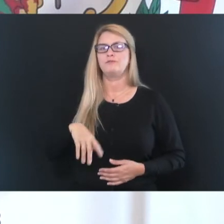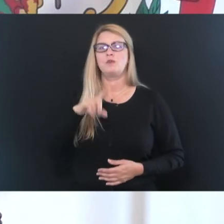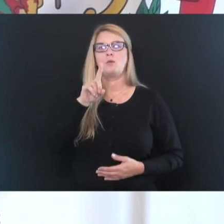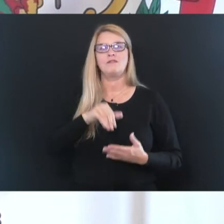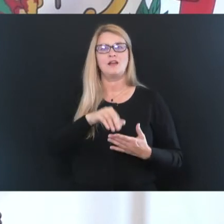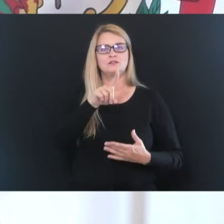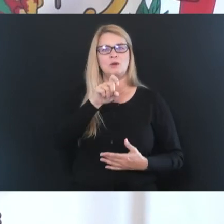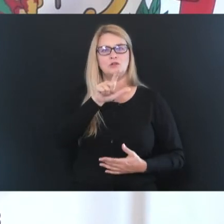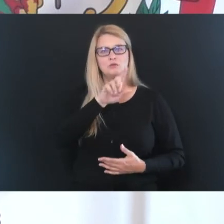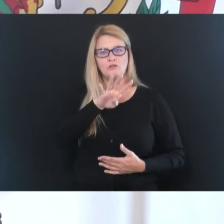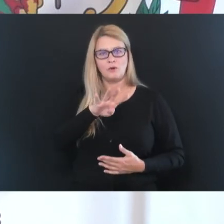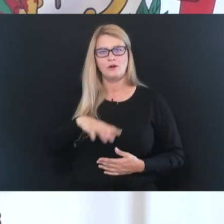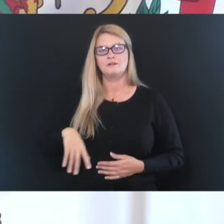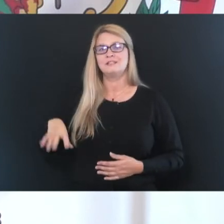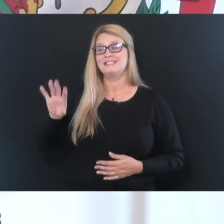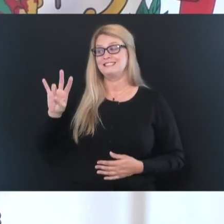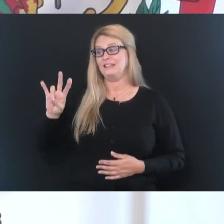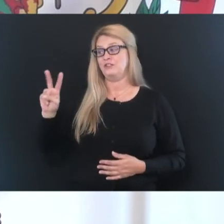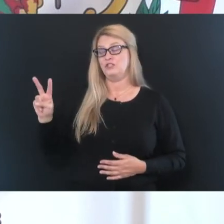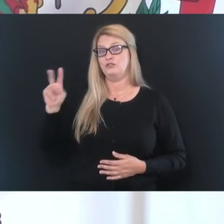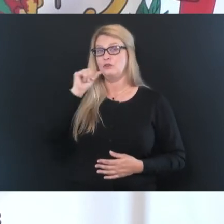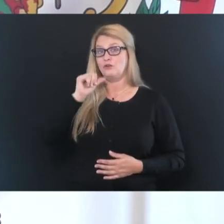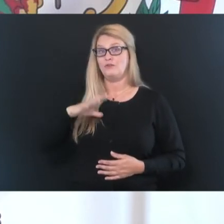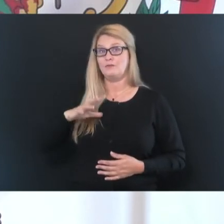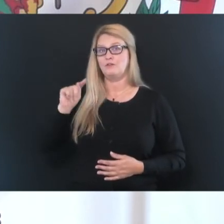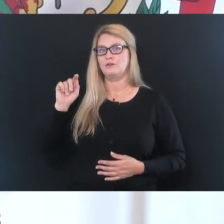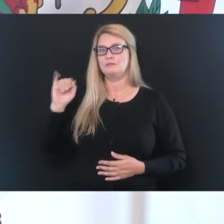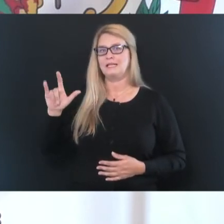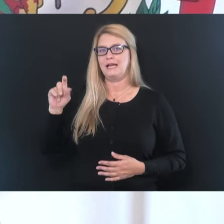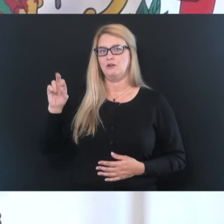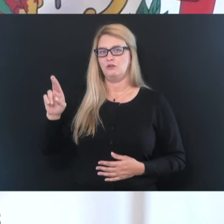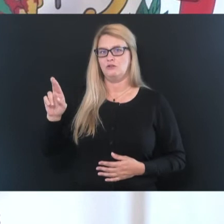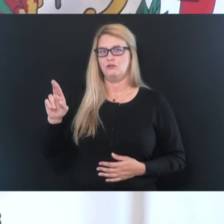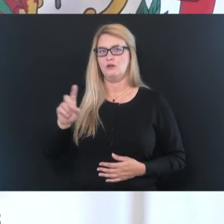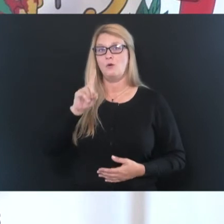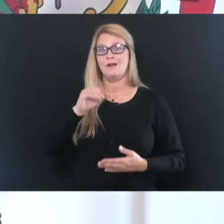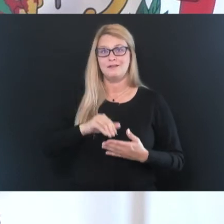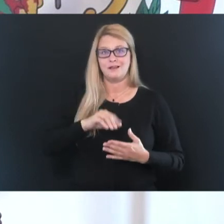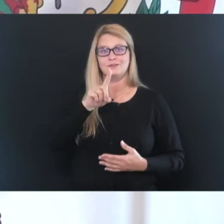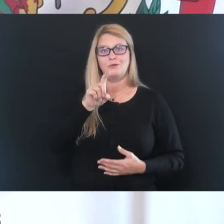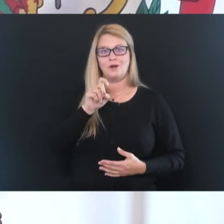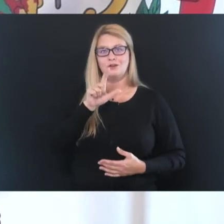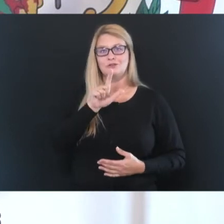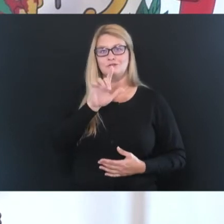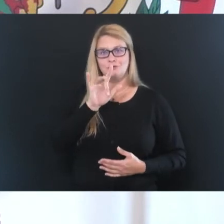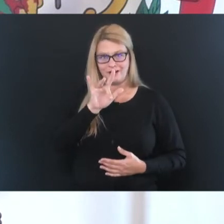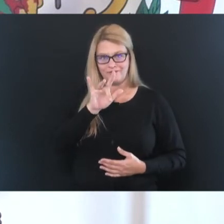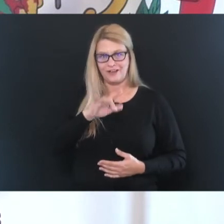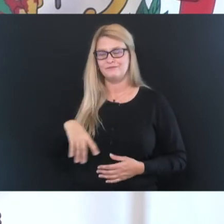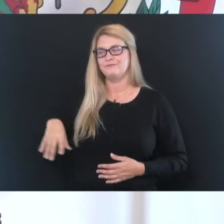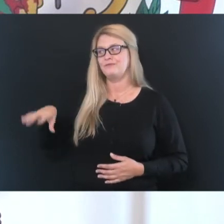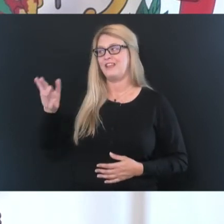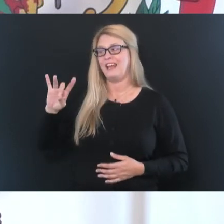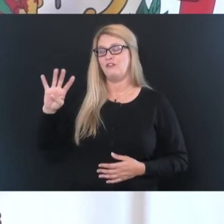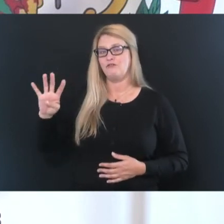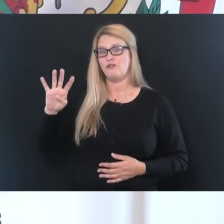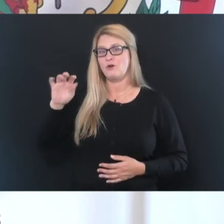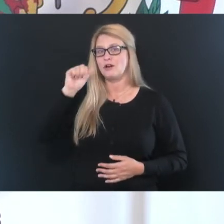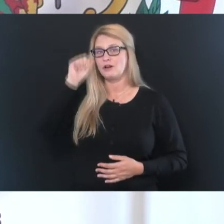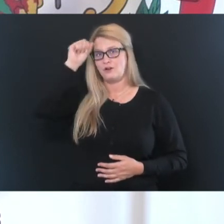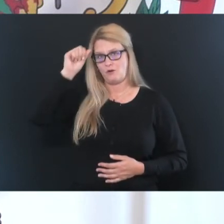is a 72-year-old female from Taylor County. Our 1,125th death is an 84-year-old male from